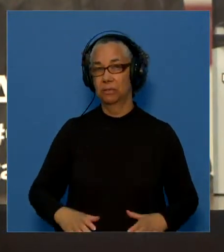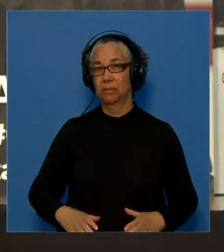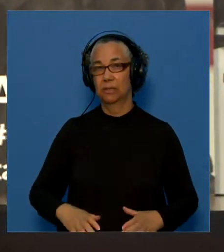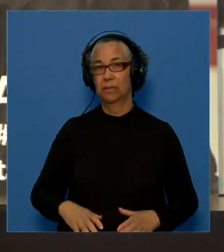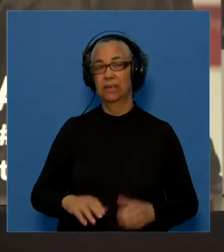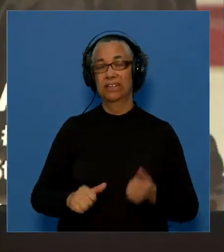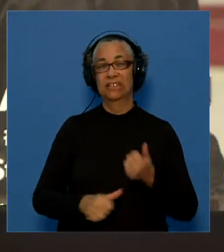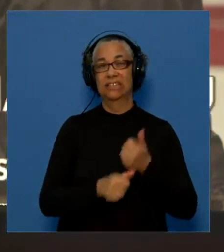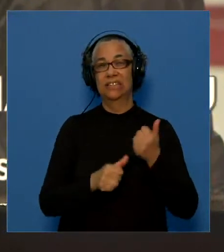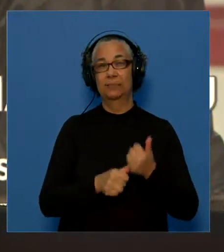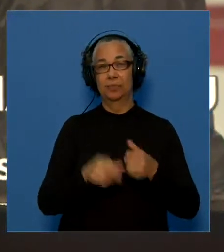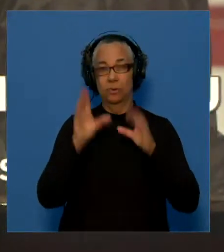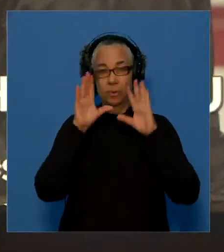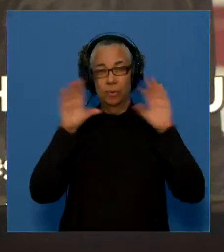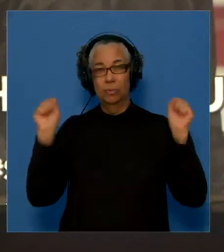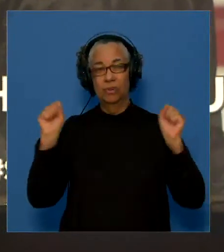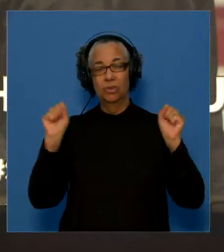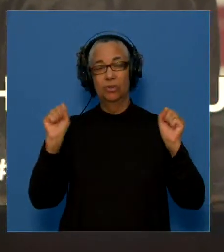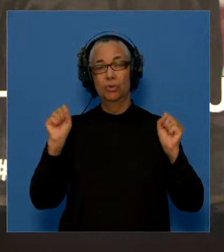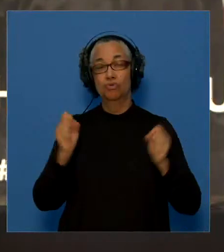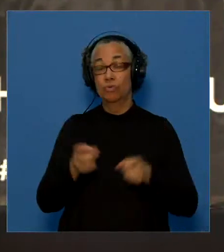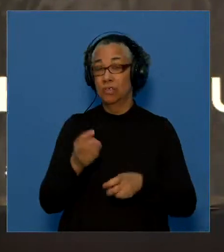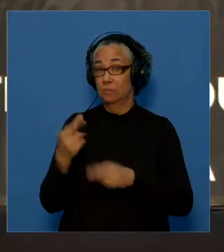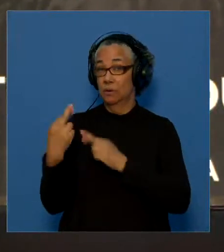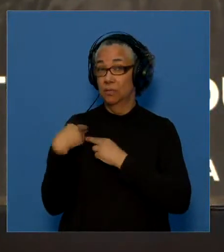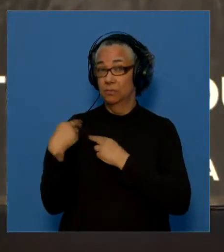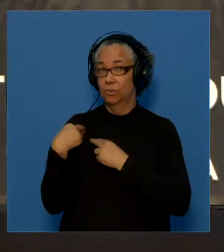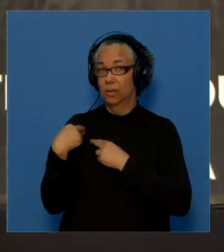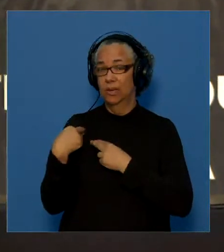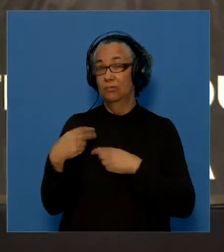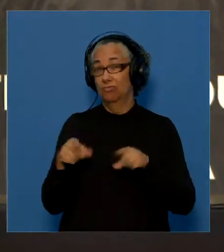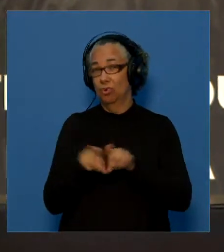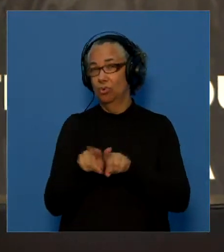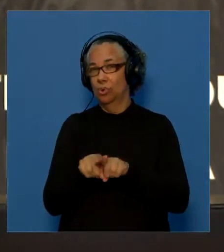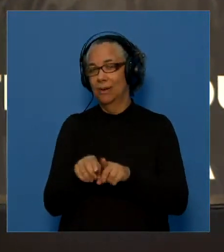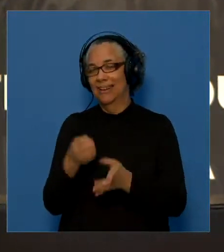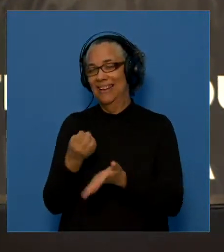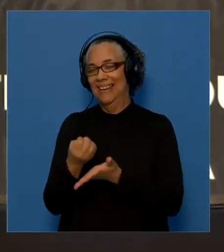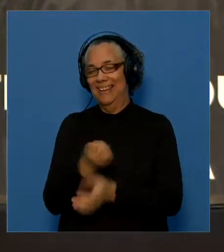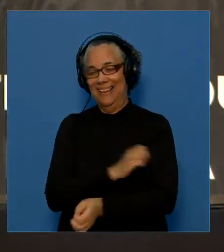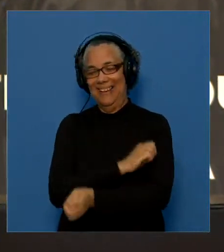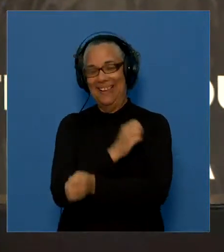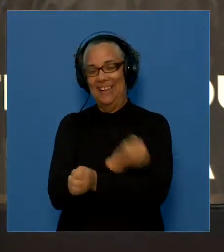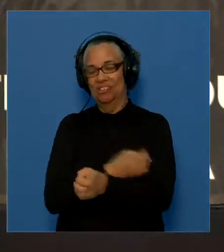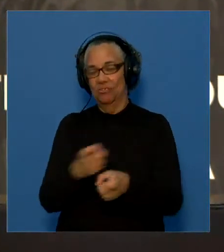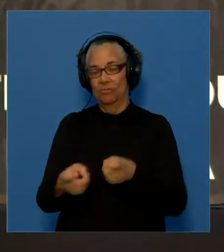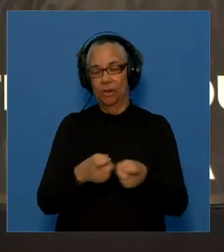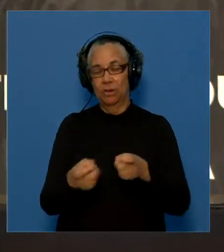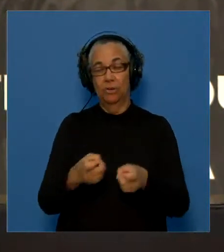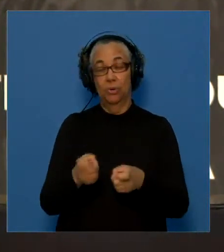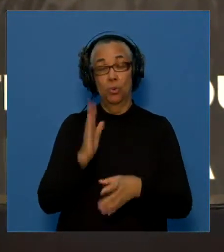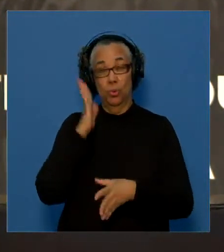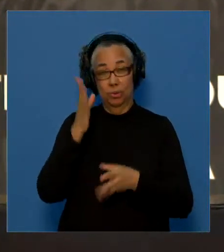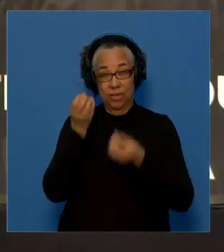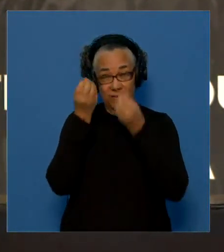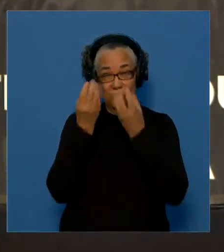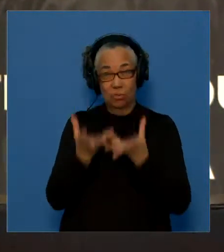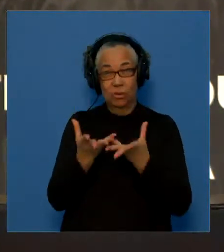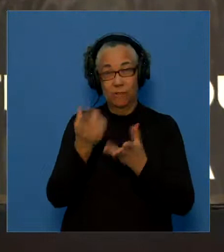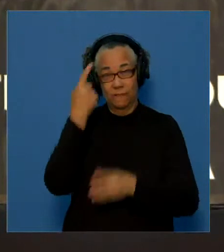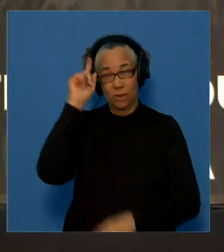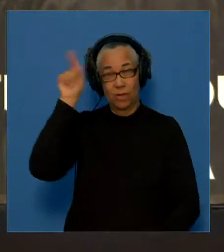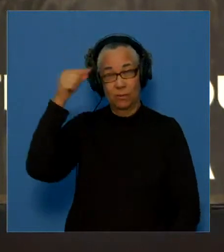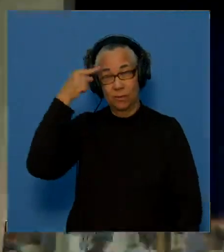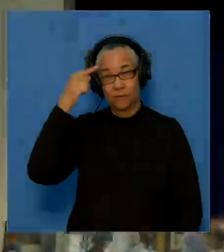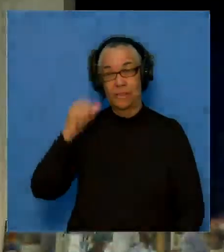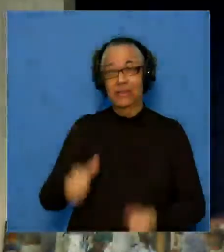for regulatory affairs, which includes energy regulation, and will give an update on this matter on behalf of the government.